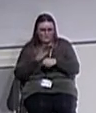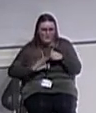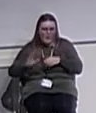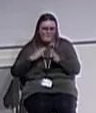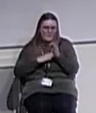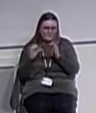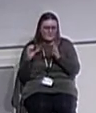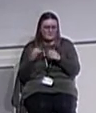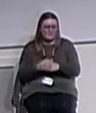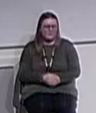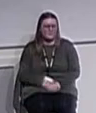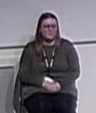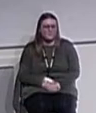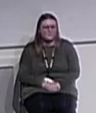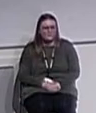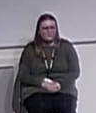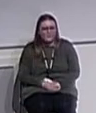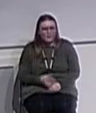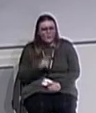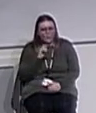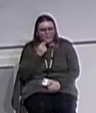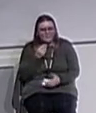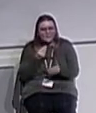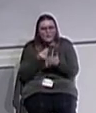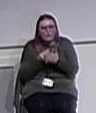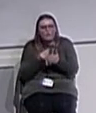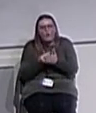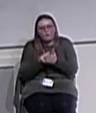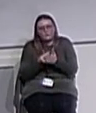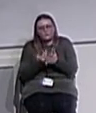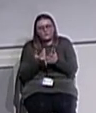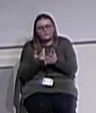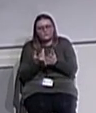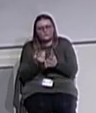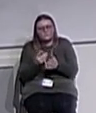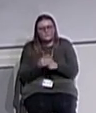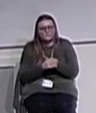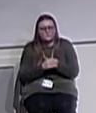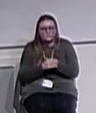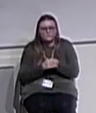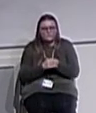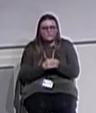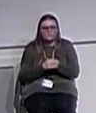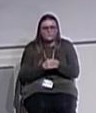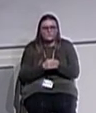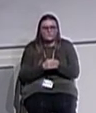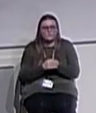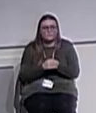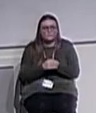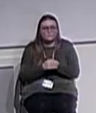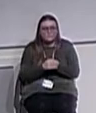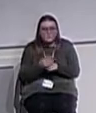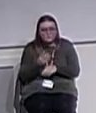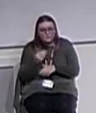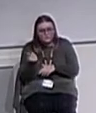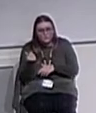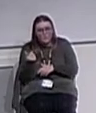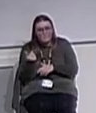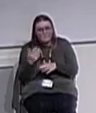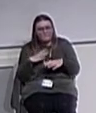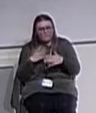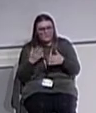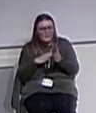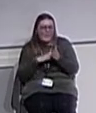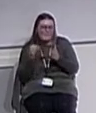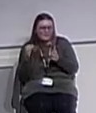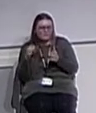So, of course, there is a cost implication of doing field trips. They're all subsidised. However, some of them are free. The Manchester one is free, and